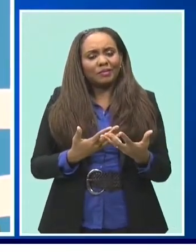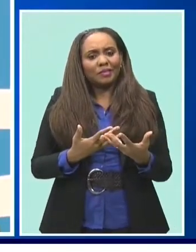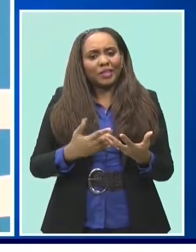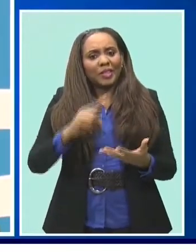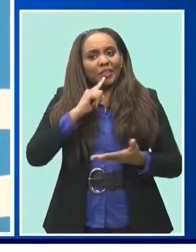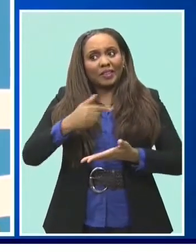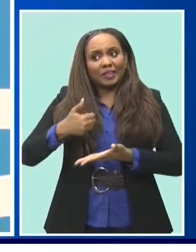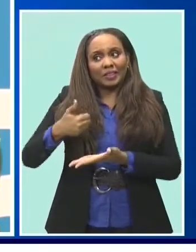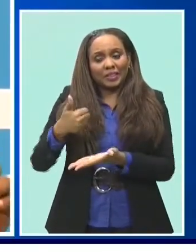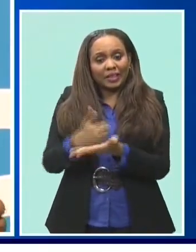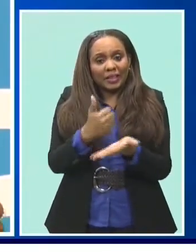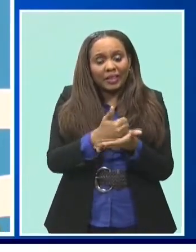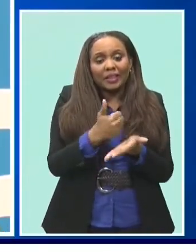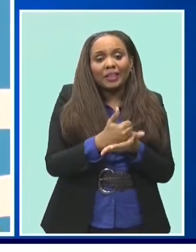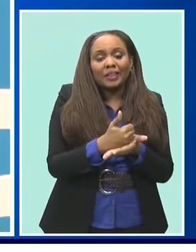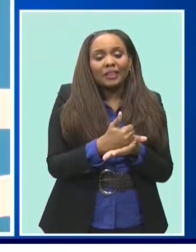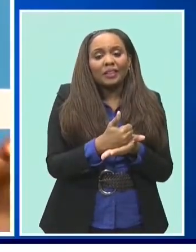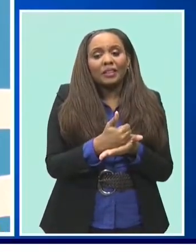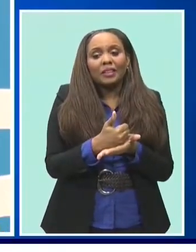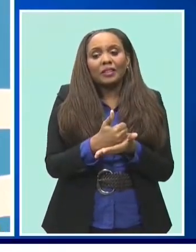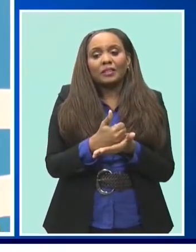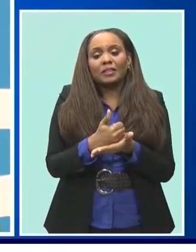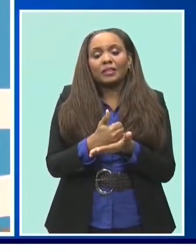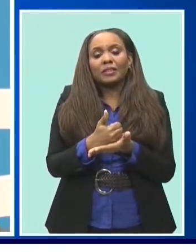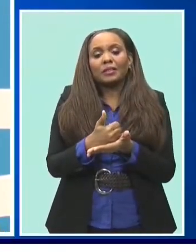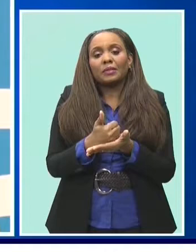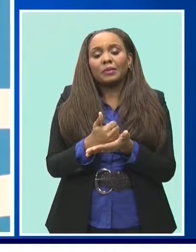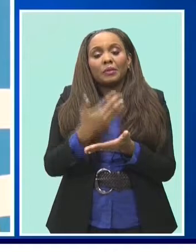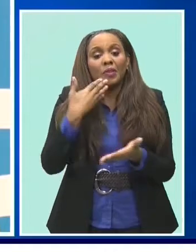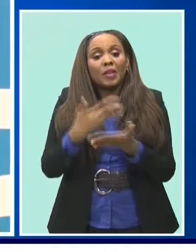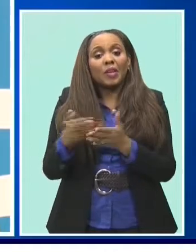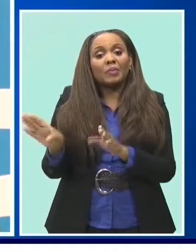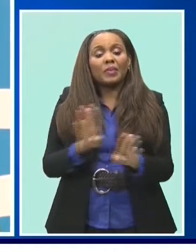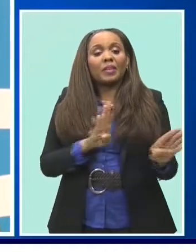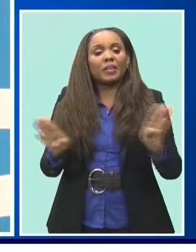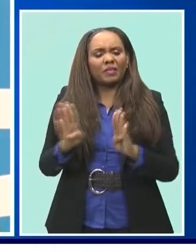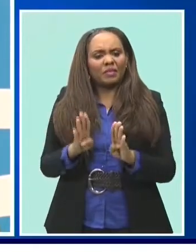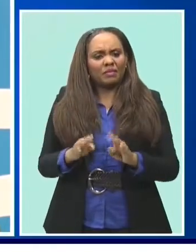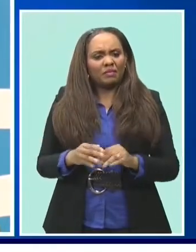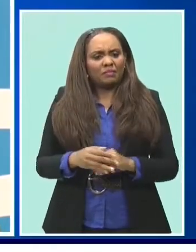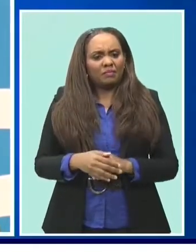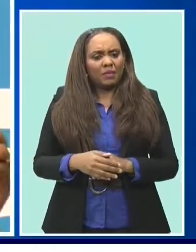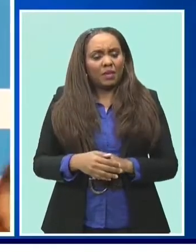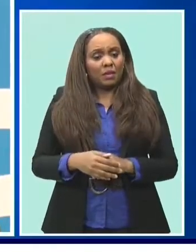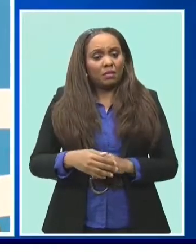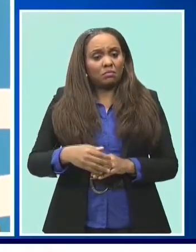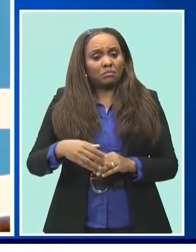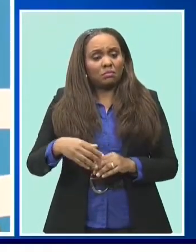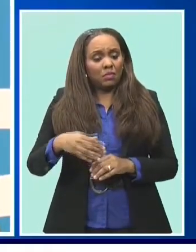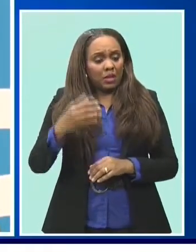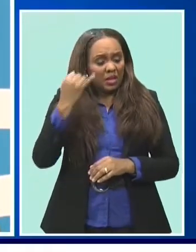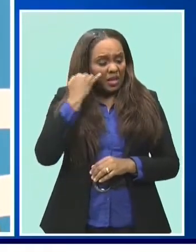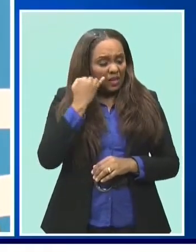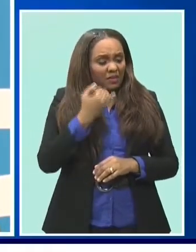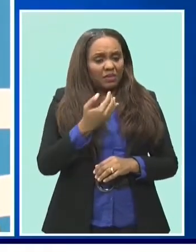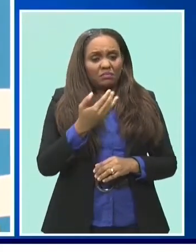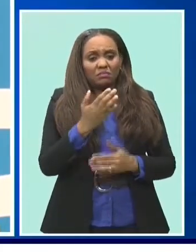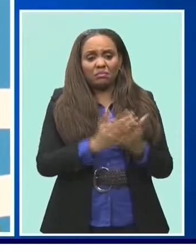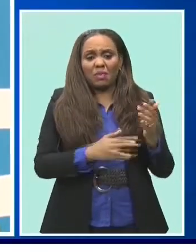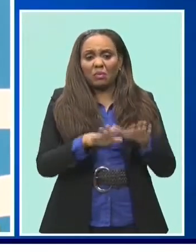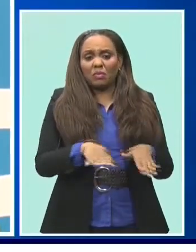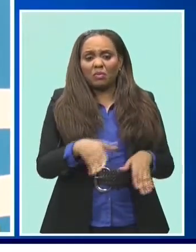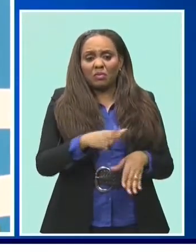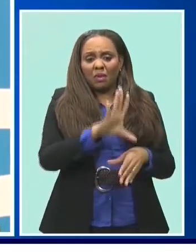to lend to behavioral change. It also helps to set an example for those who may be on a